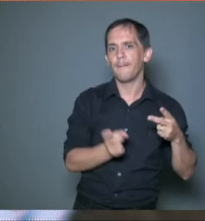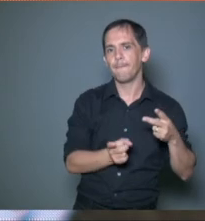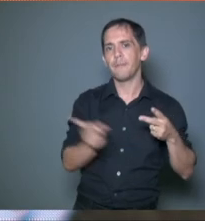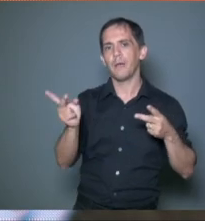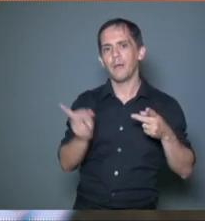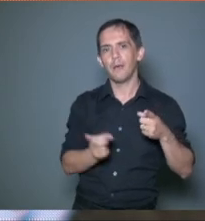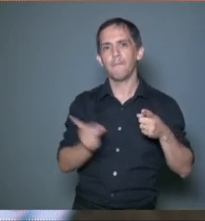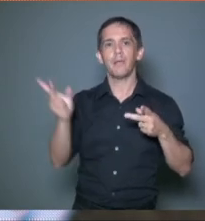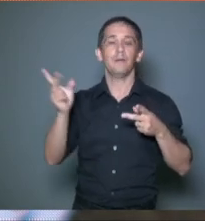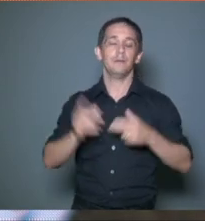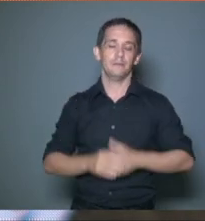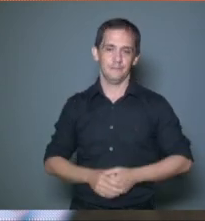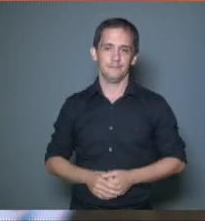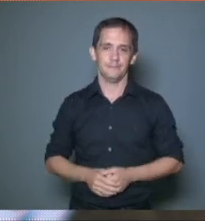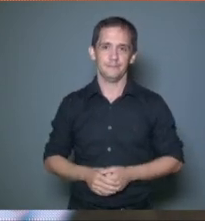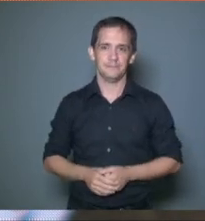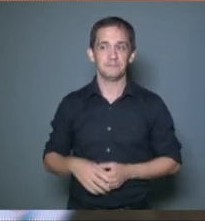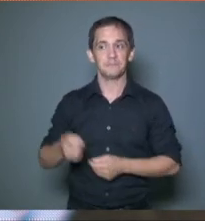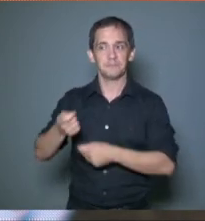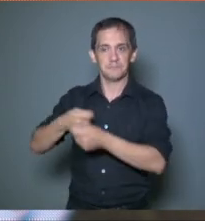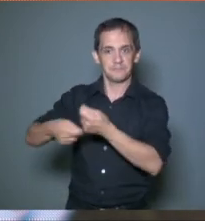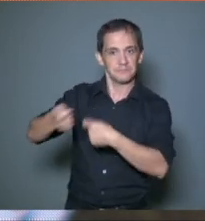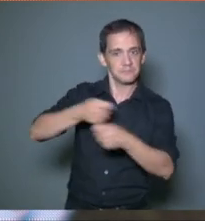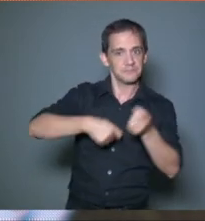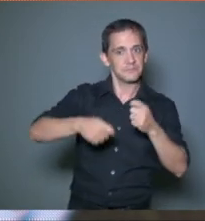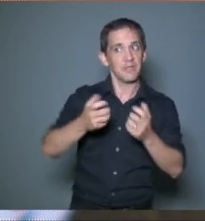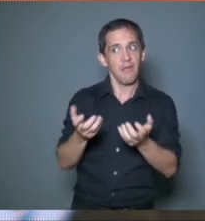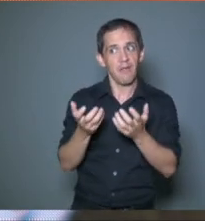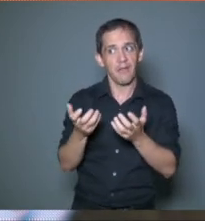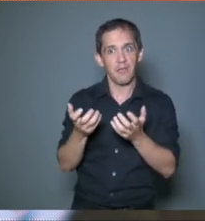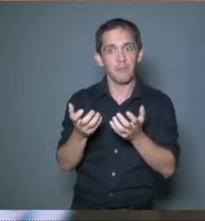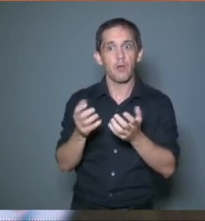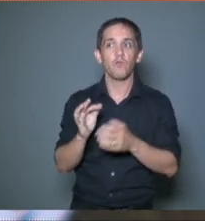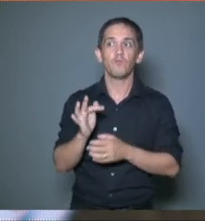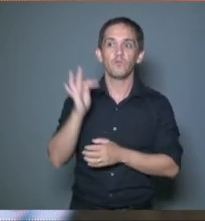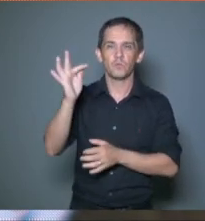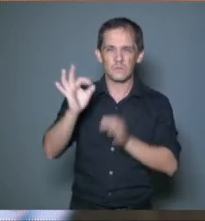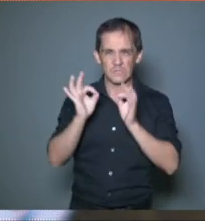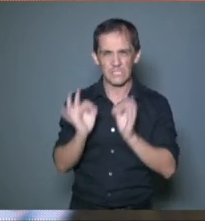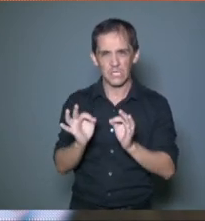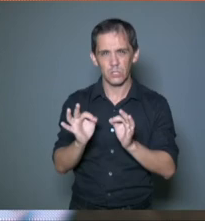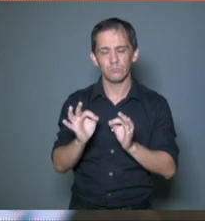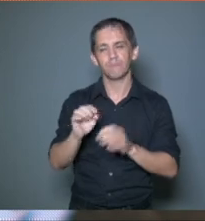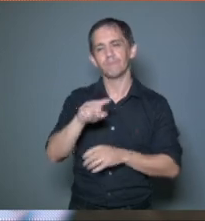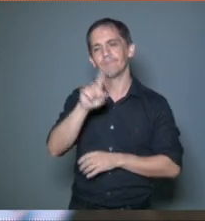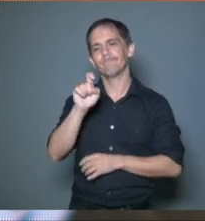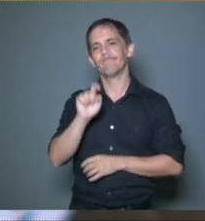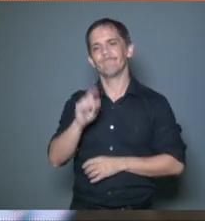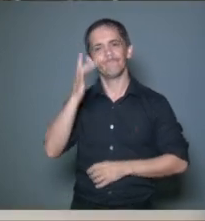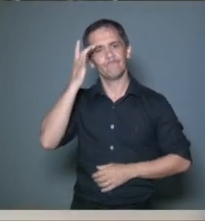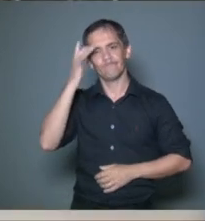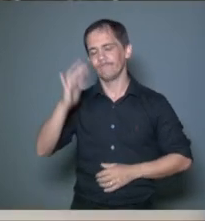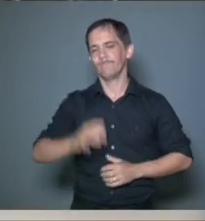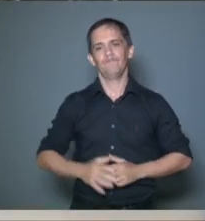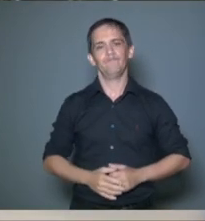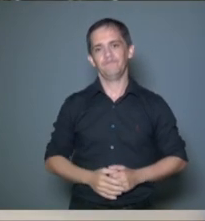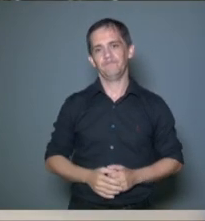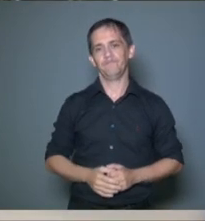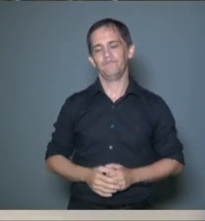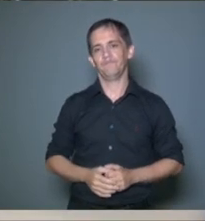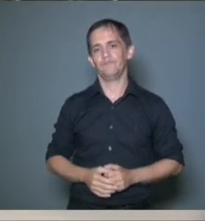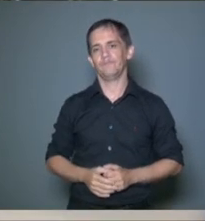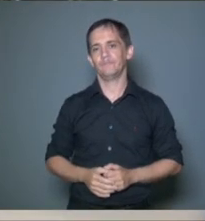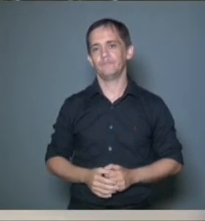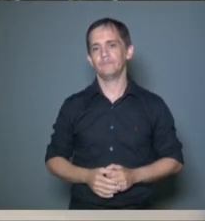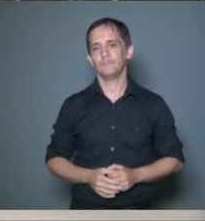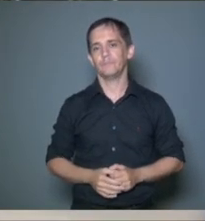And why not one day turn that into a business? Will that happen? I don't know. We see that we